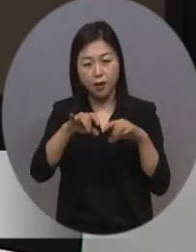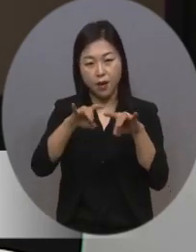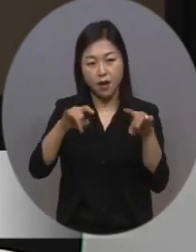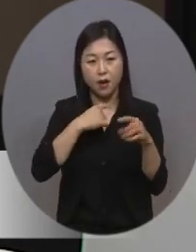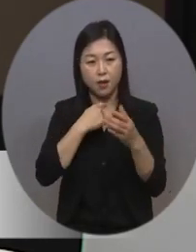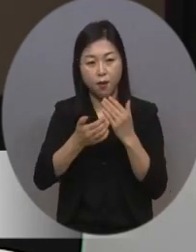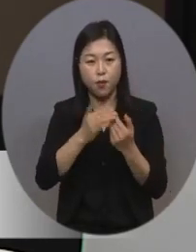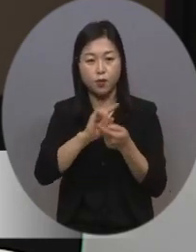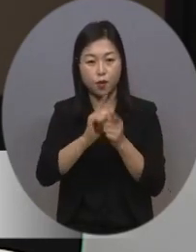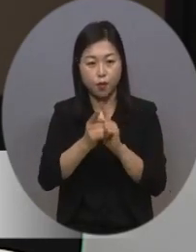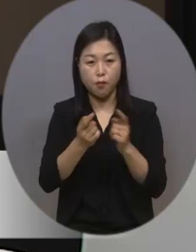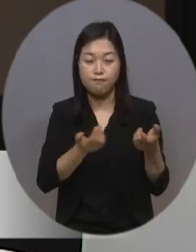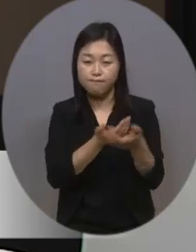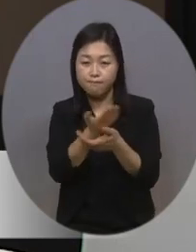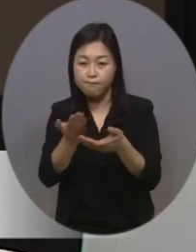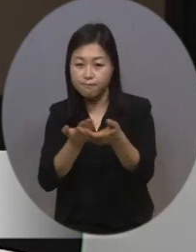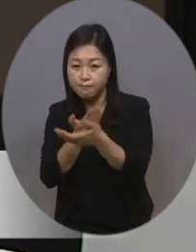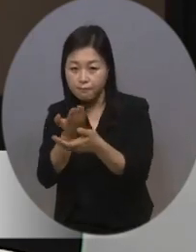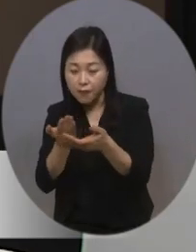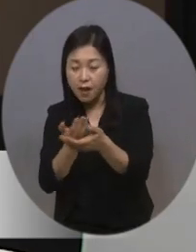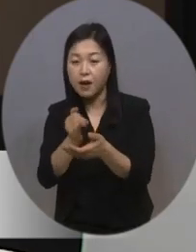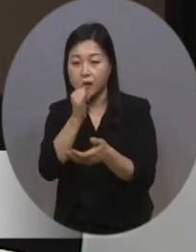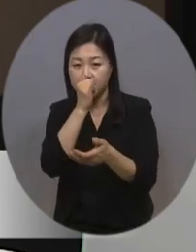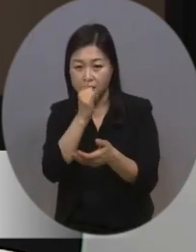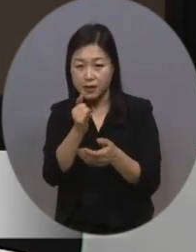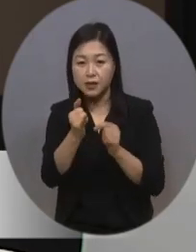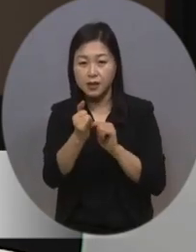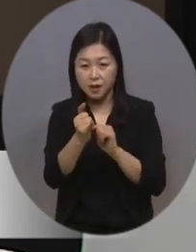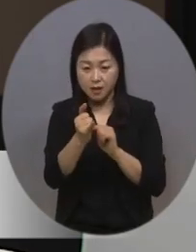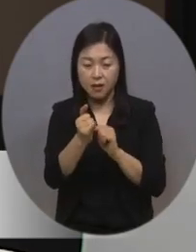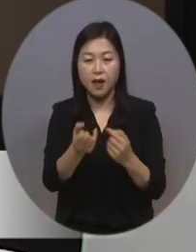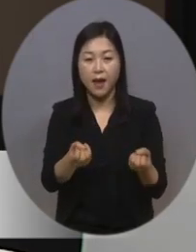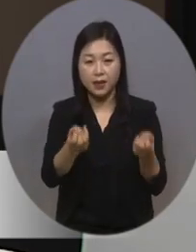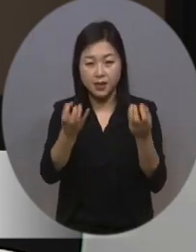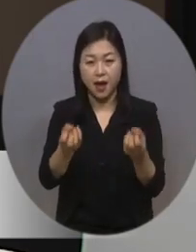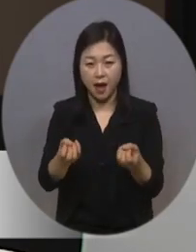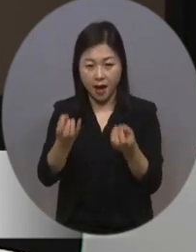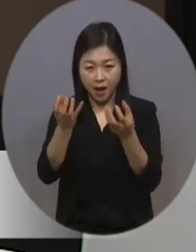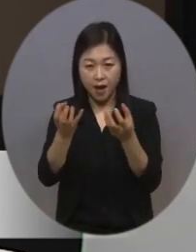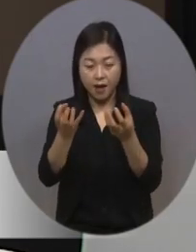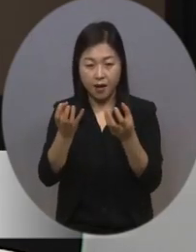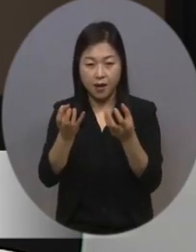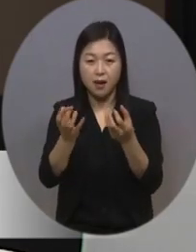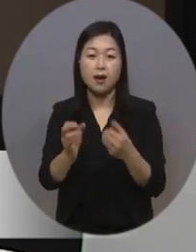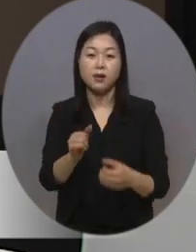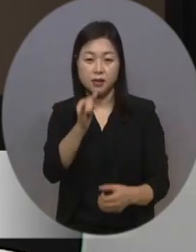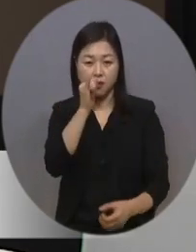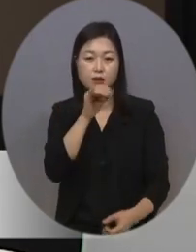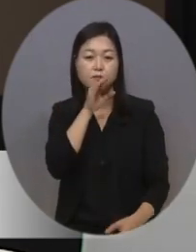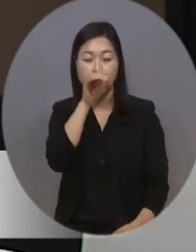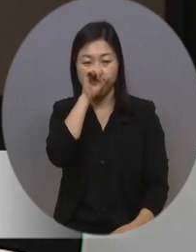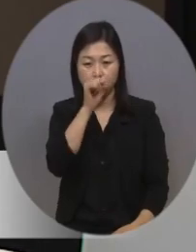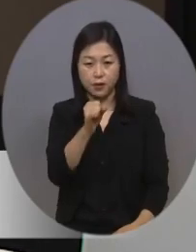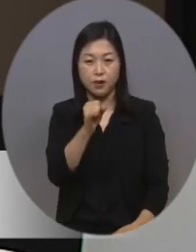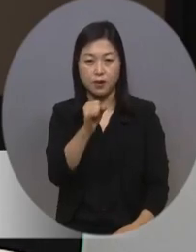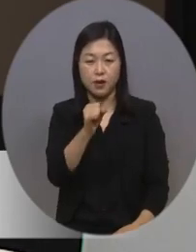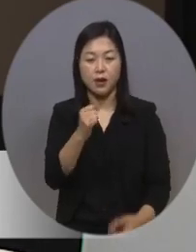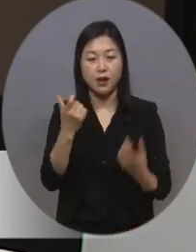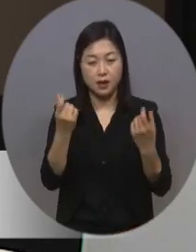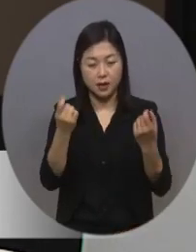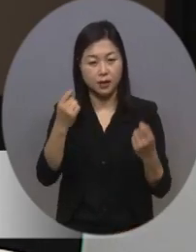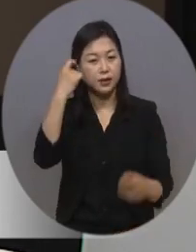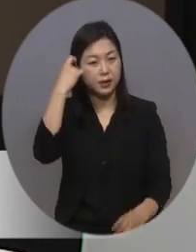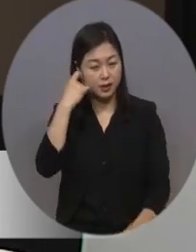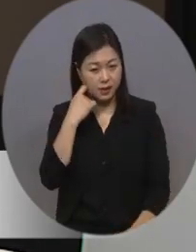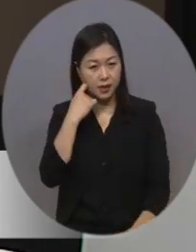to talk with her friend, their friend to what experience does he receive this